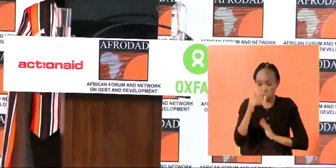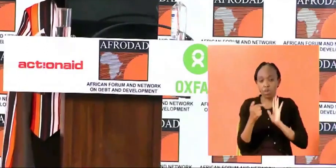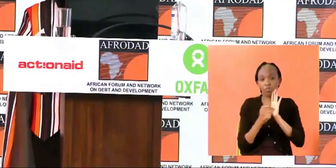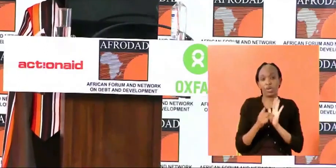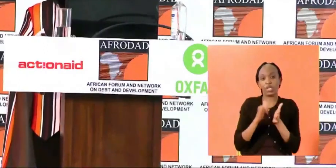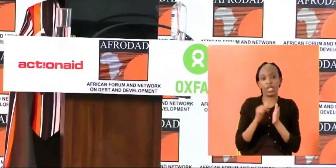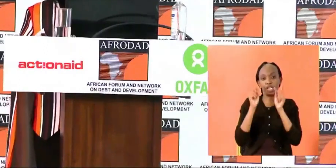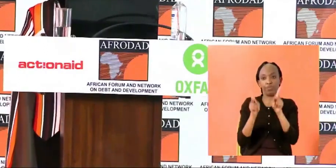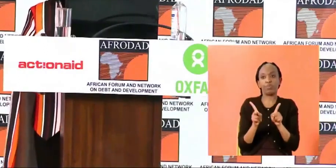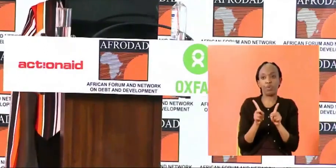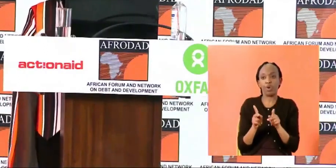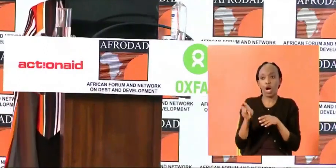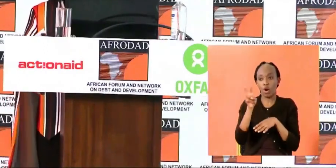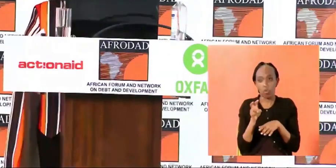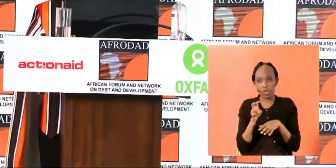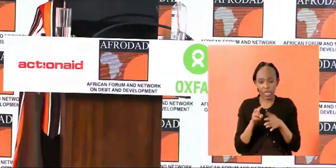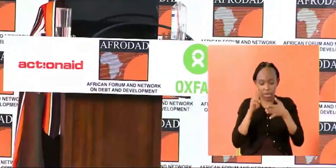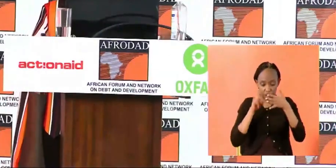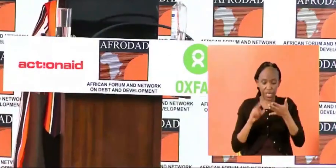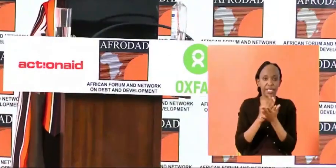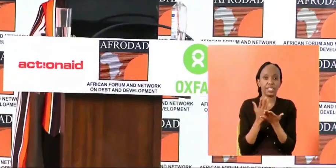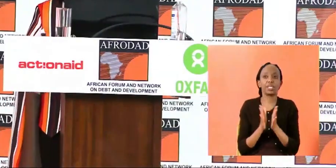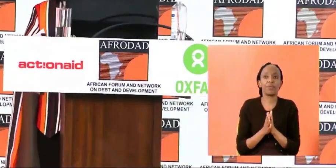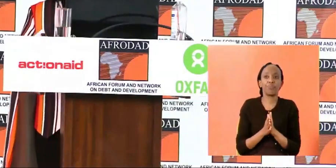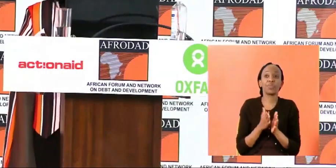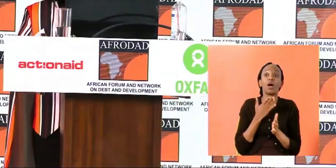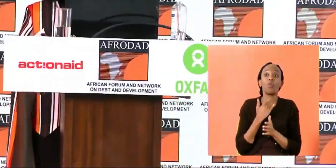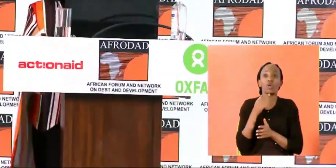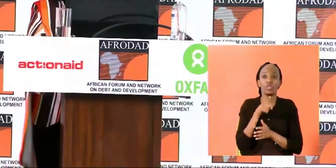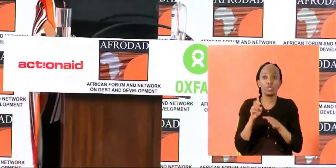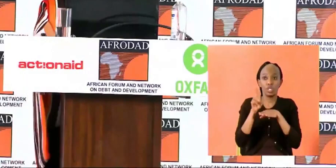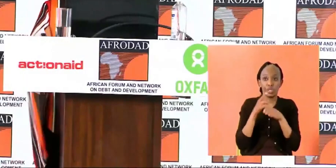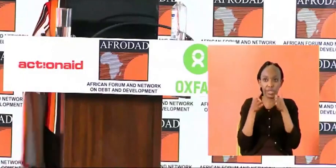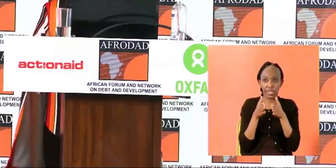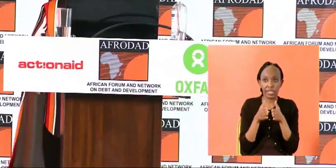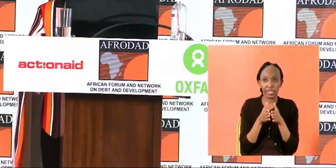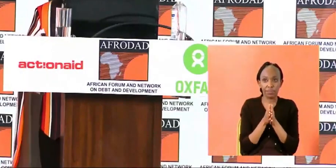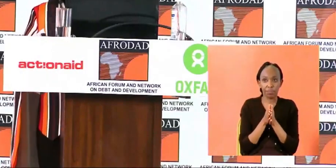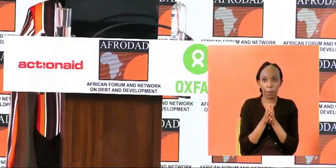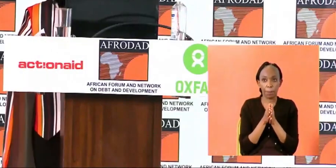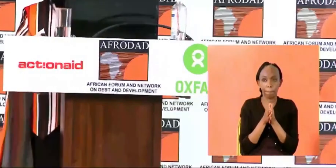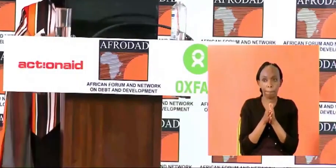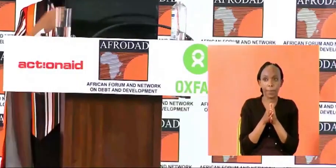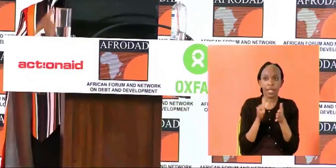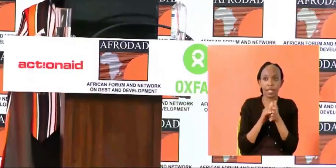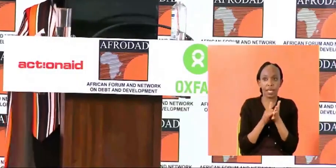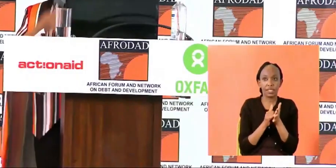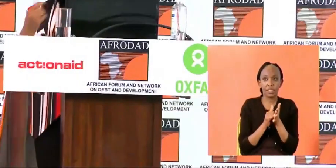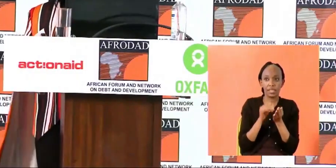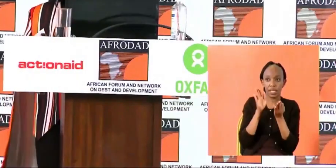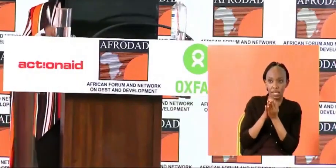that people will watch it or read it and share. I like to use this abbreviation KISS, which is keep